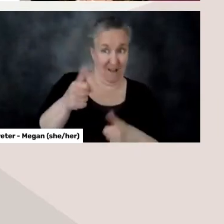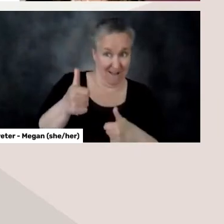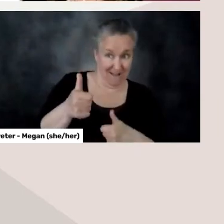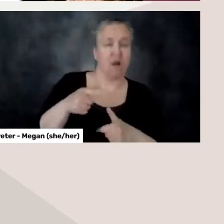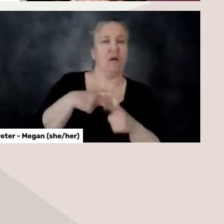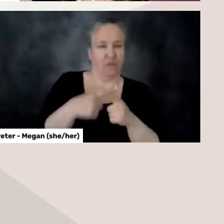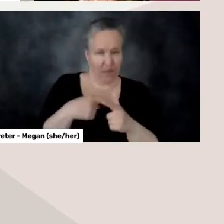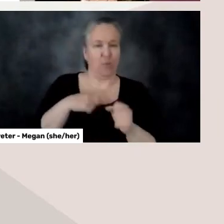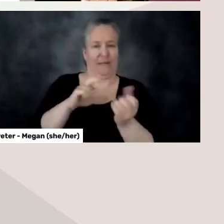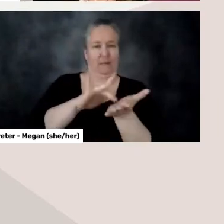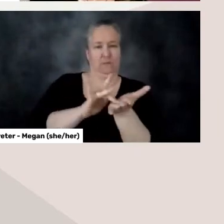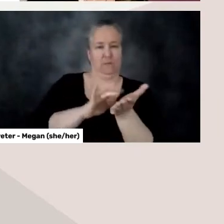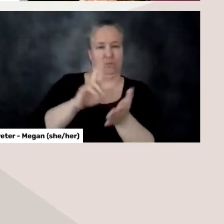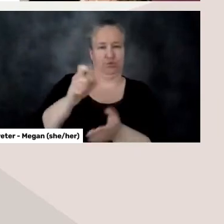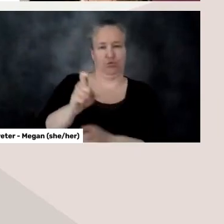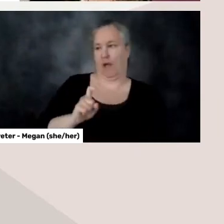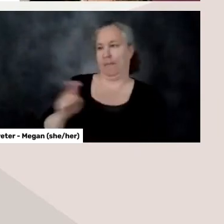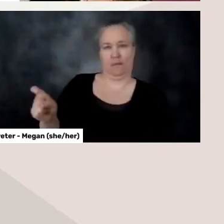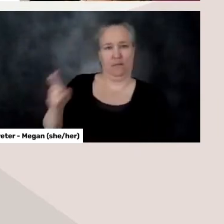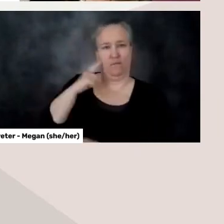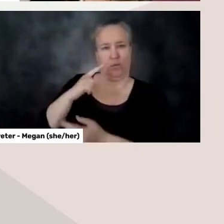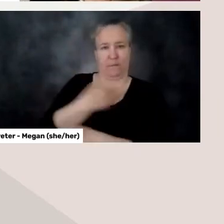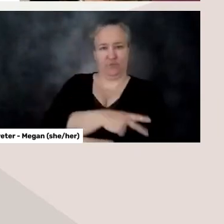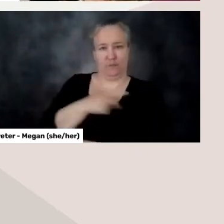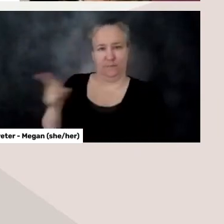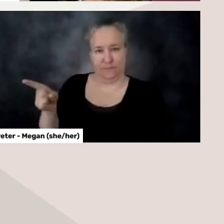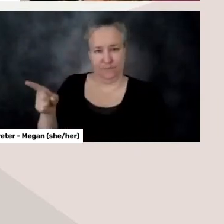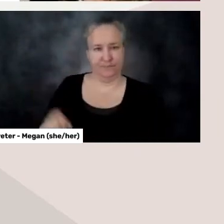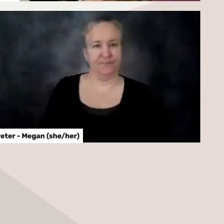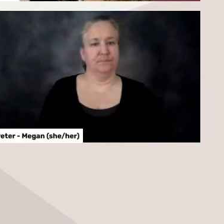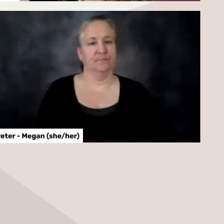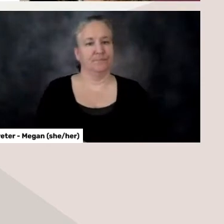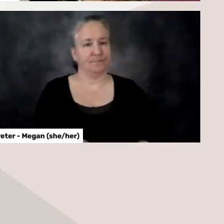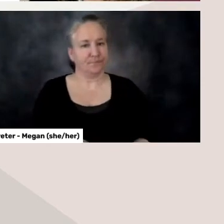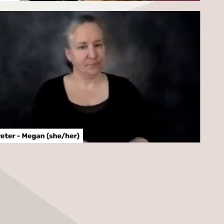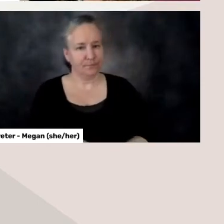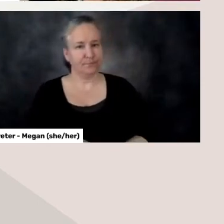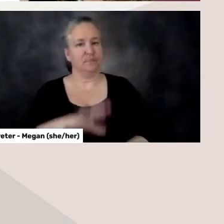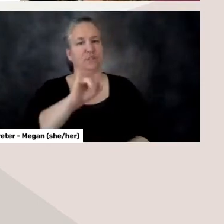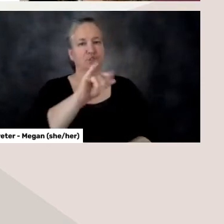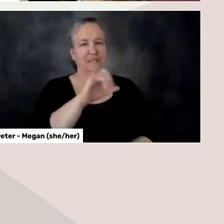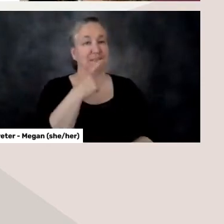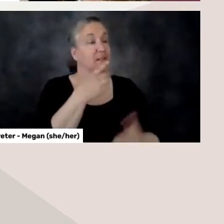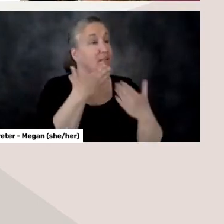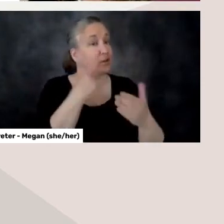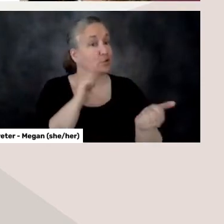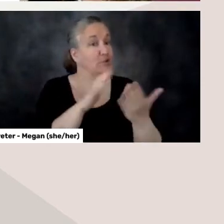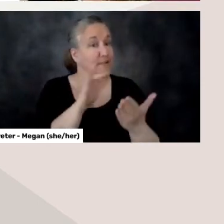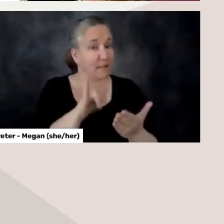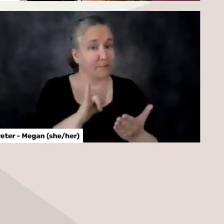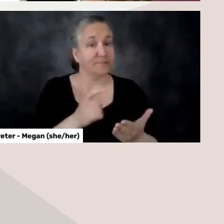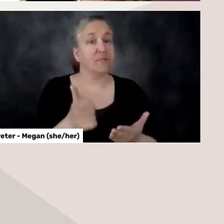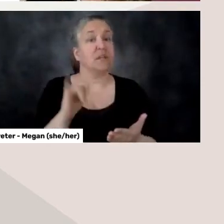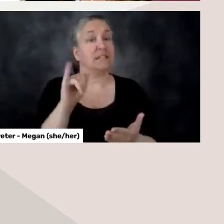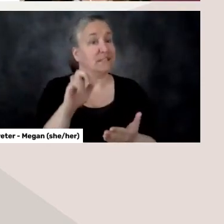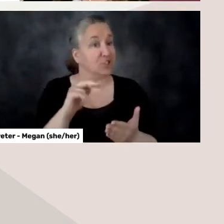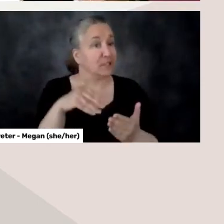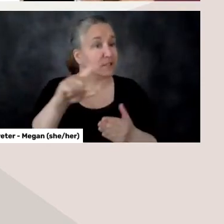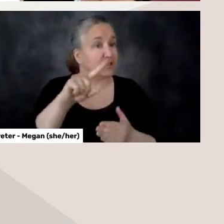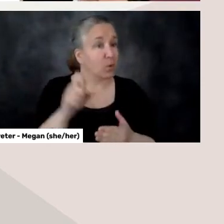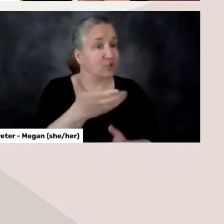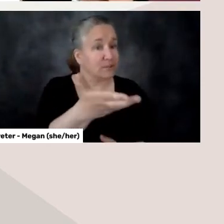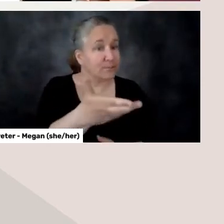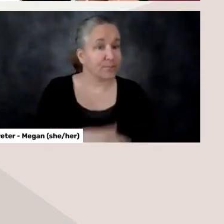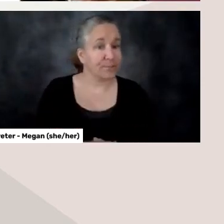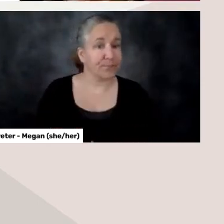the medication. Thanks for addressing that, Dr. Kaklamani. Jean, do you have the next question? Can